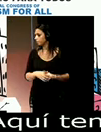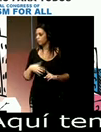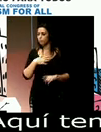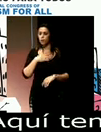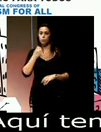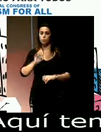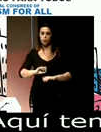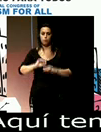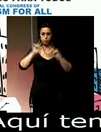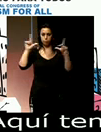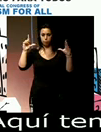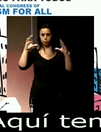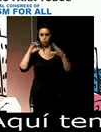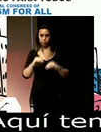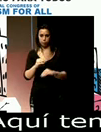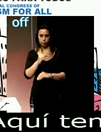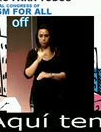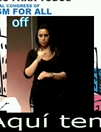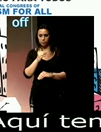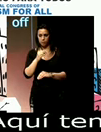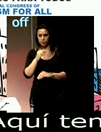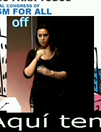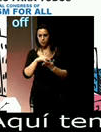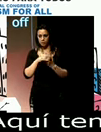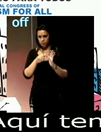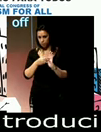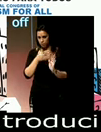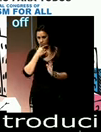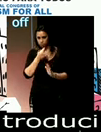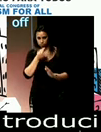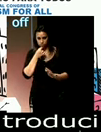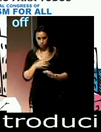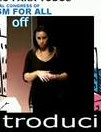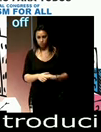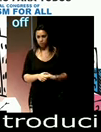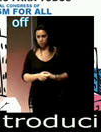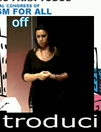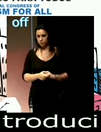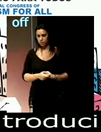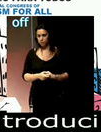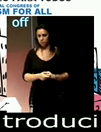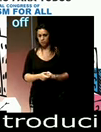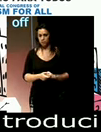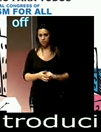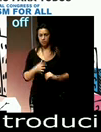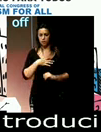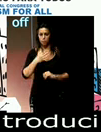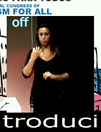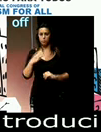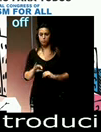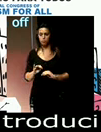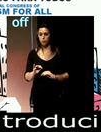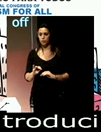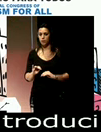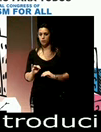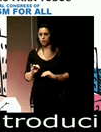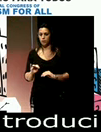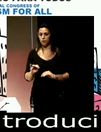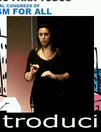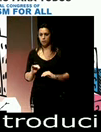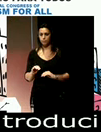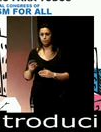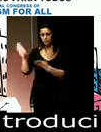down a menu to accelerate the data input and maintain the precision in the data collection. The system